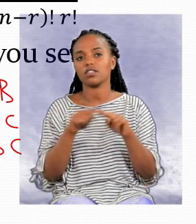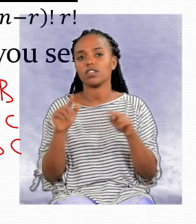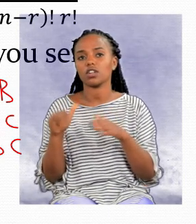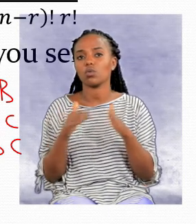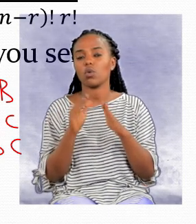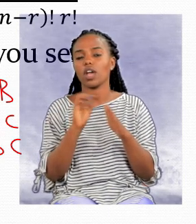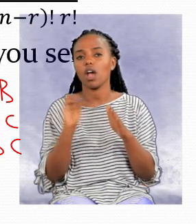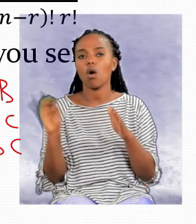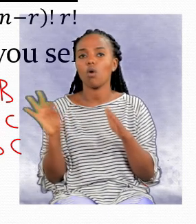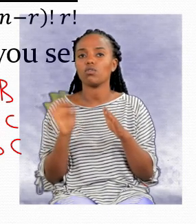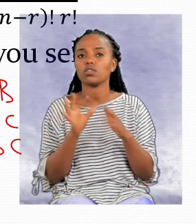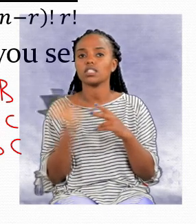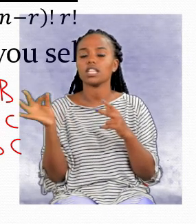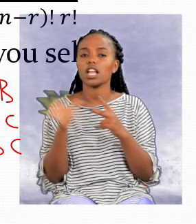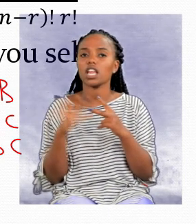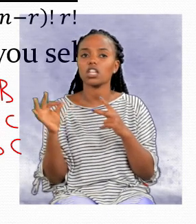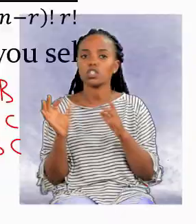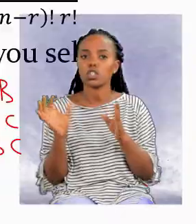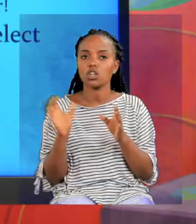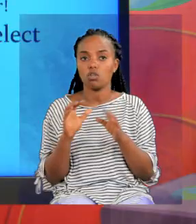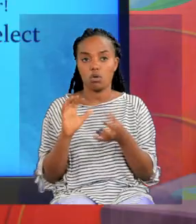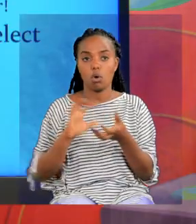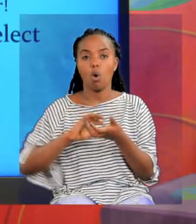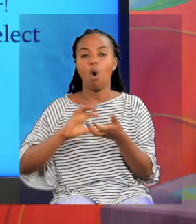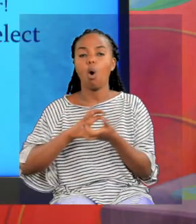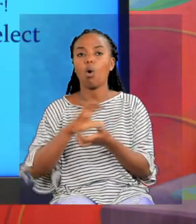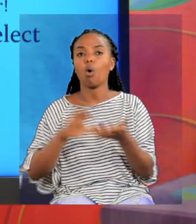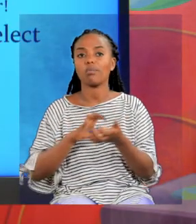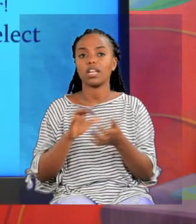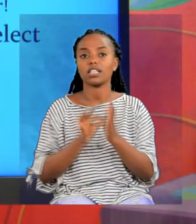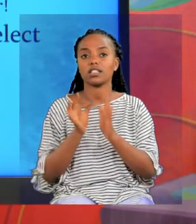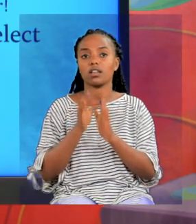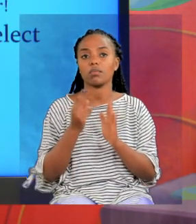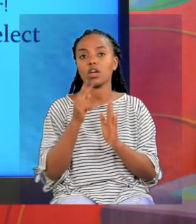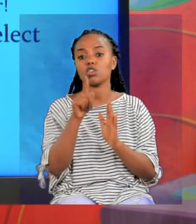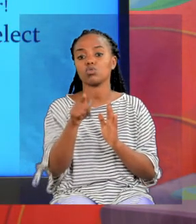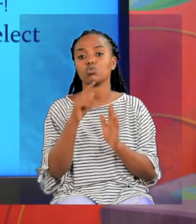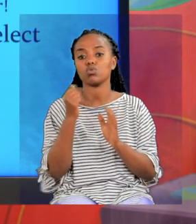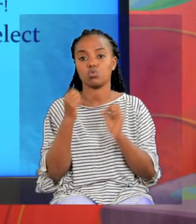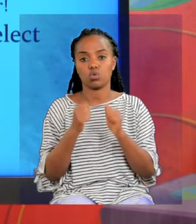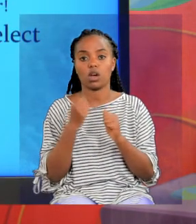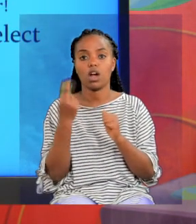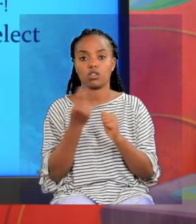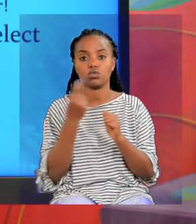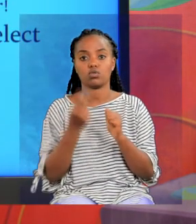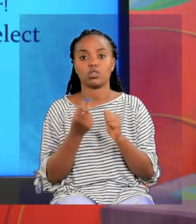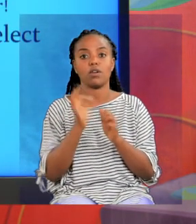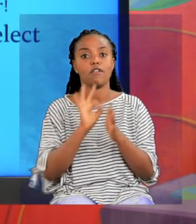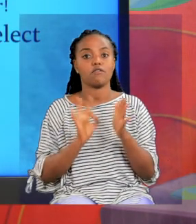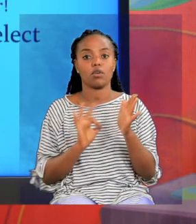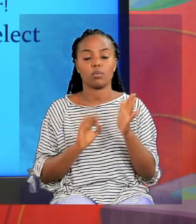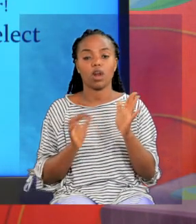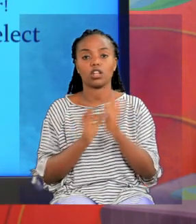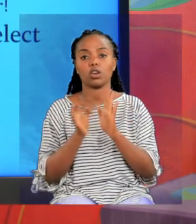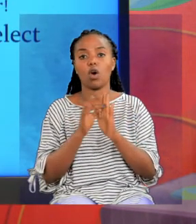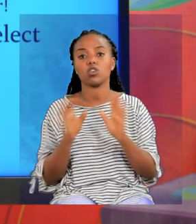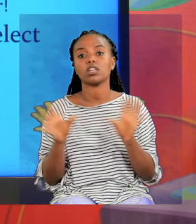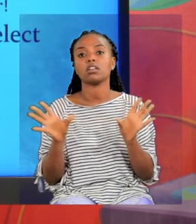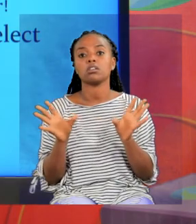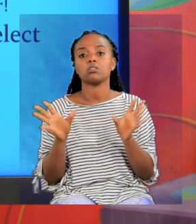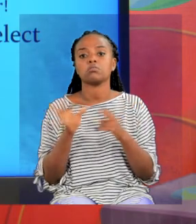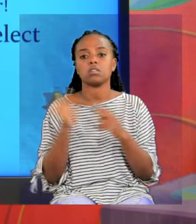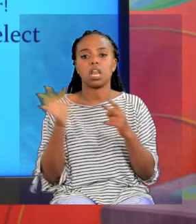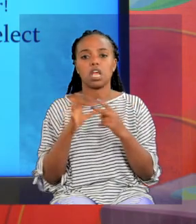selection. For complex number, you can apply the formula. You can apply the formula to count the number of different ways of